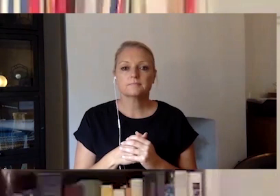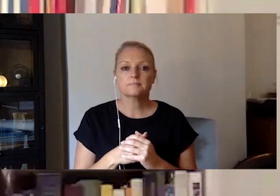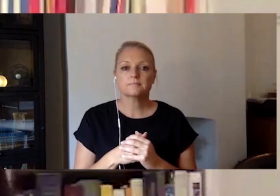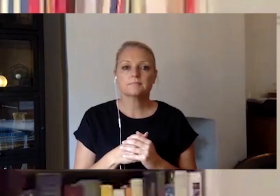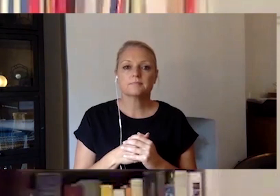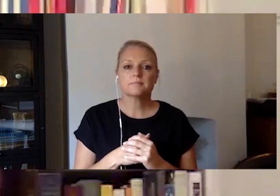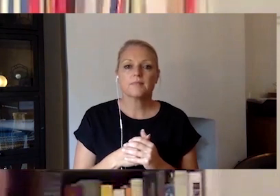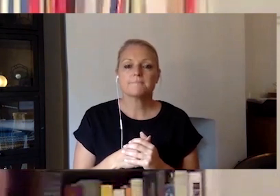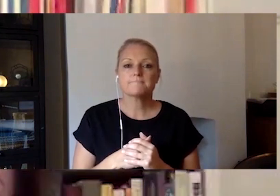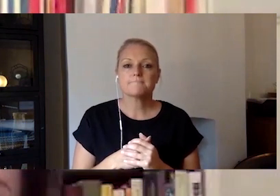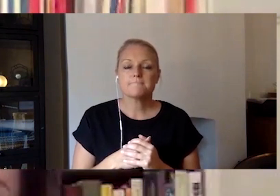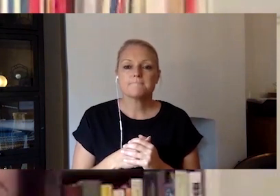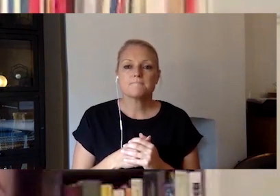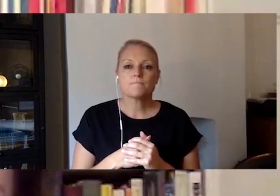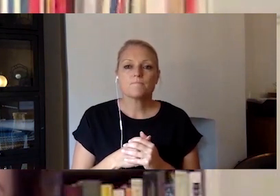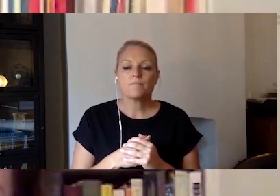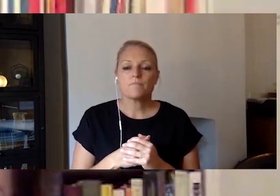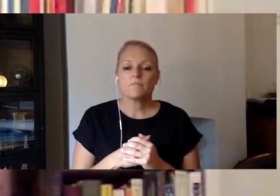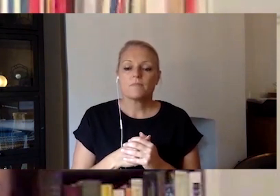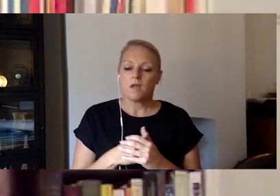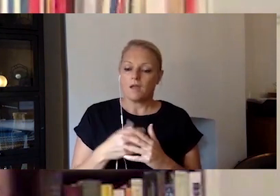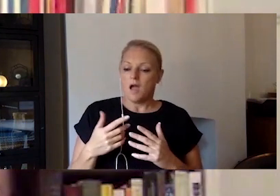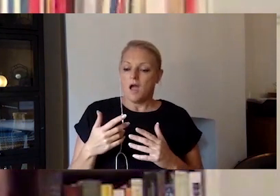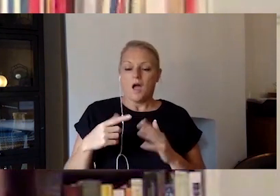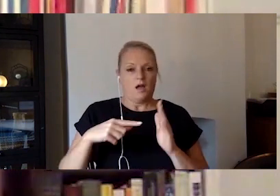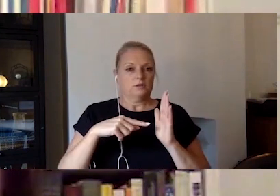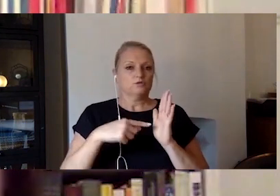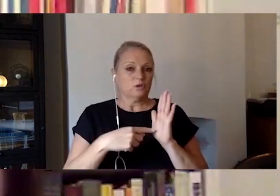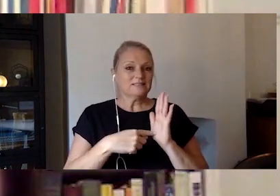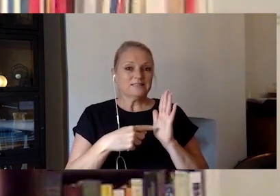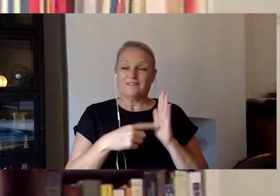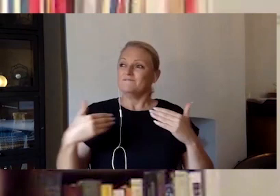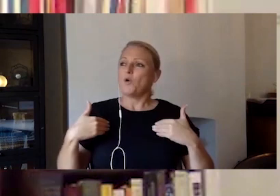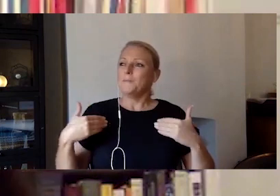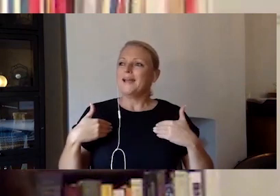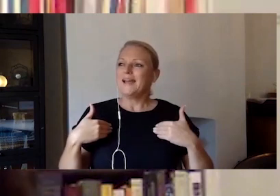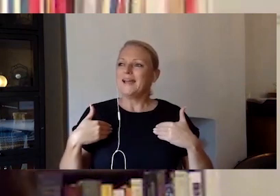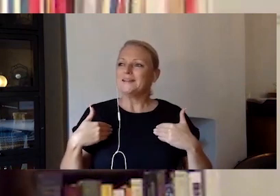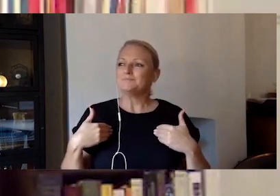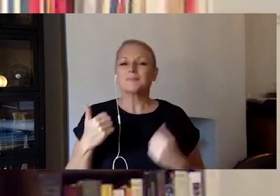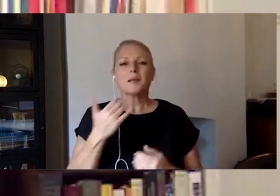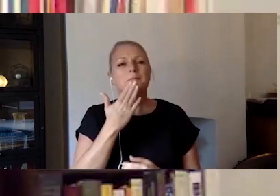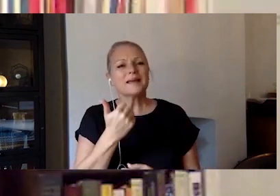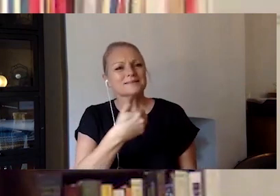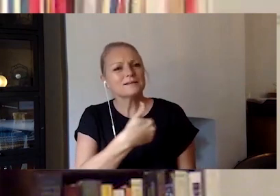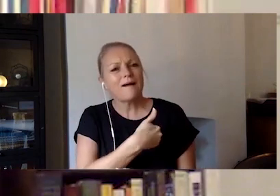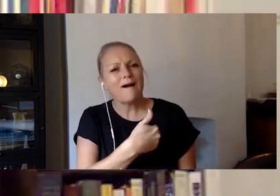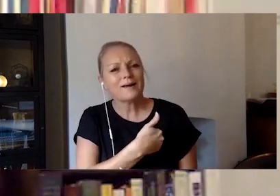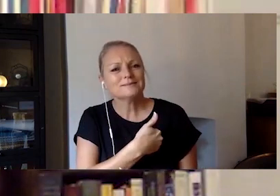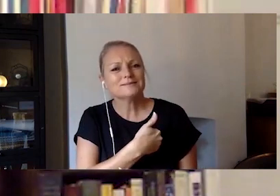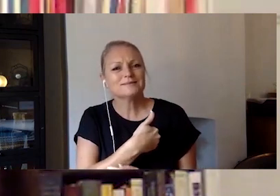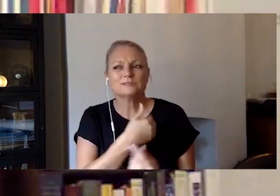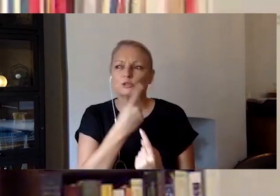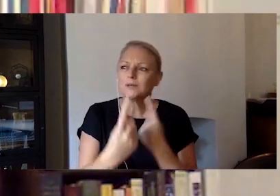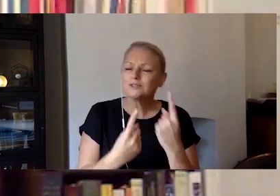Tracy, for me, I would say at this time, incline toward kindness, not just with other people, but